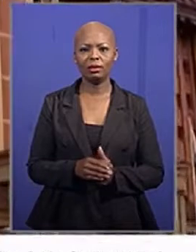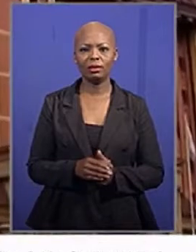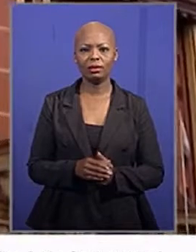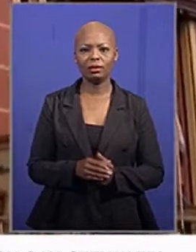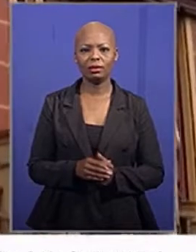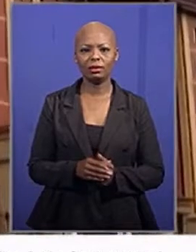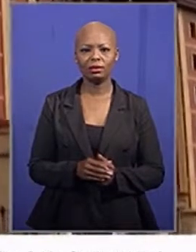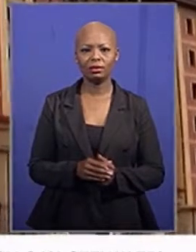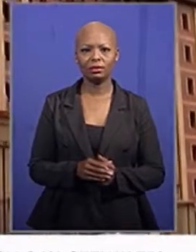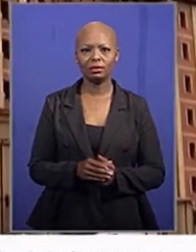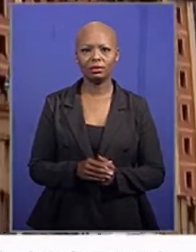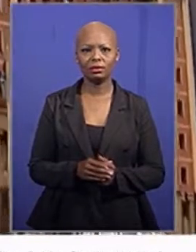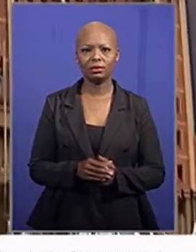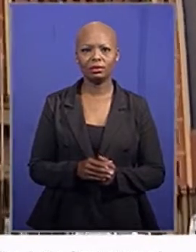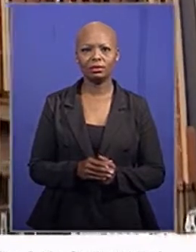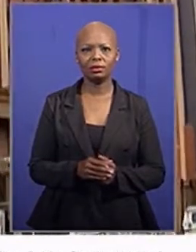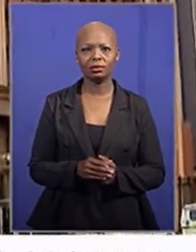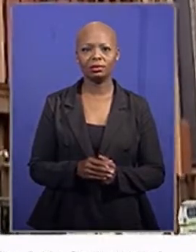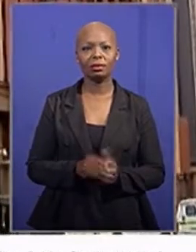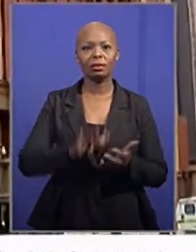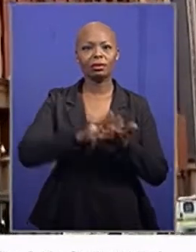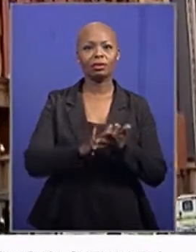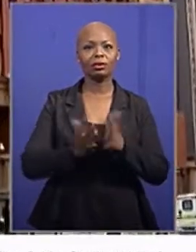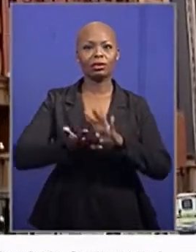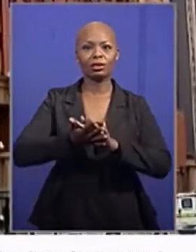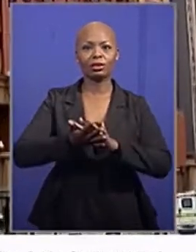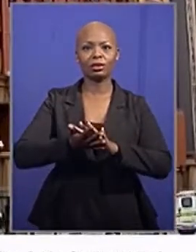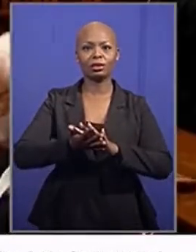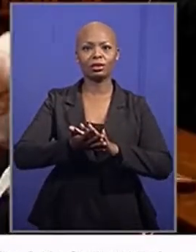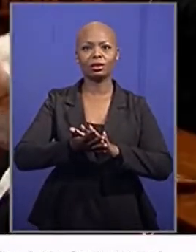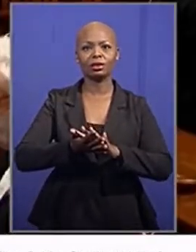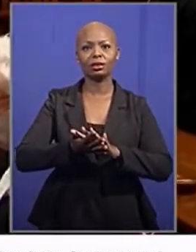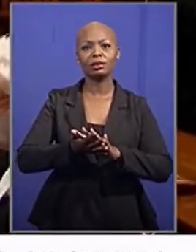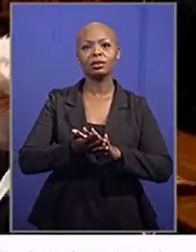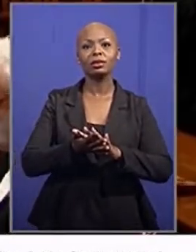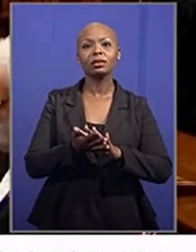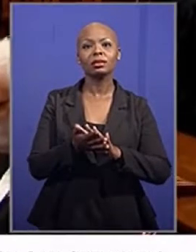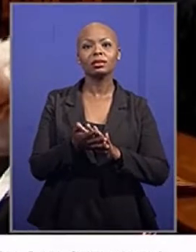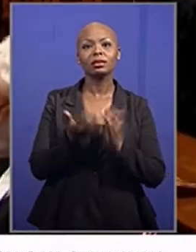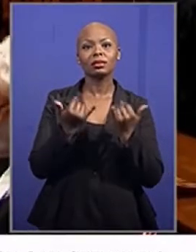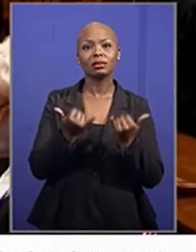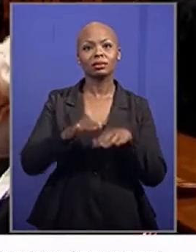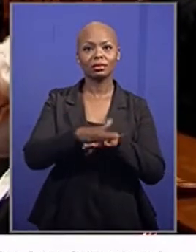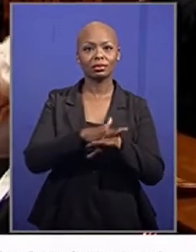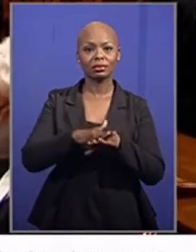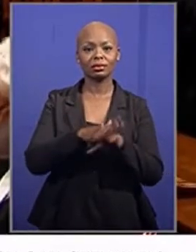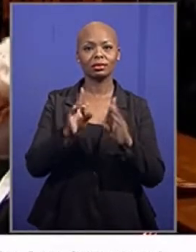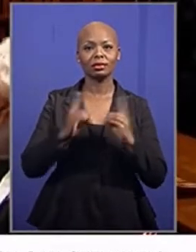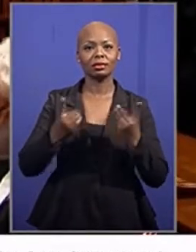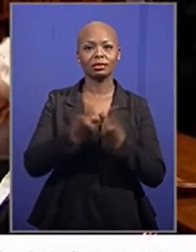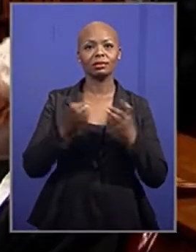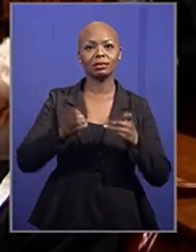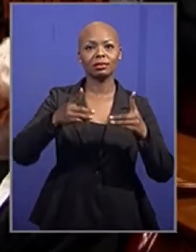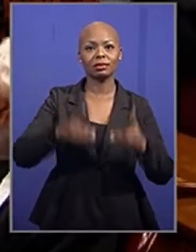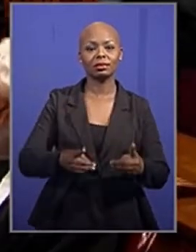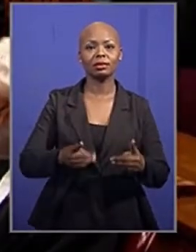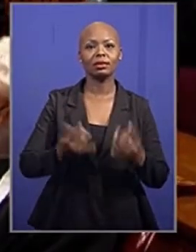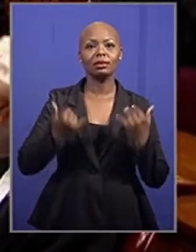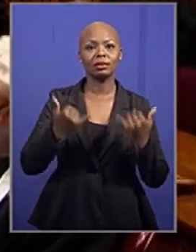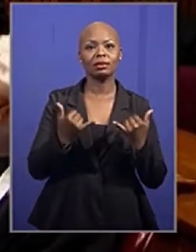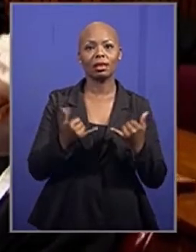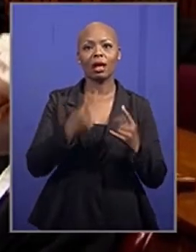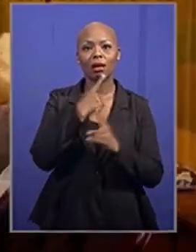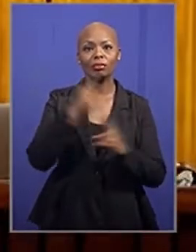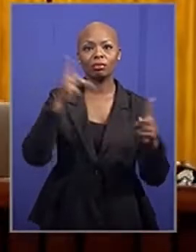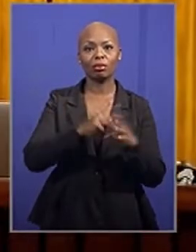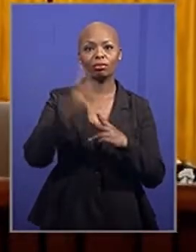ba AfriForum le Marula Media ba ile kgorong ya tsheko morago ga gore kgoro ya thuto ya motheo e goeletse gore dipoelo tsa matriki di tla fiwa